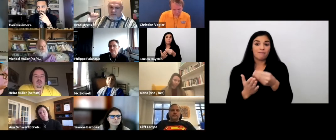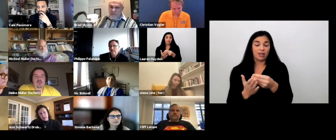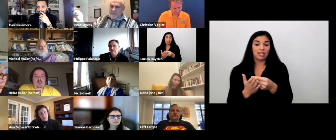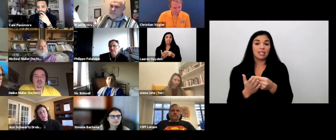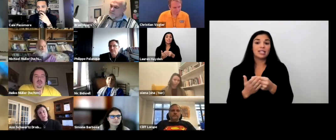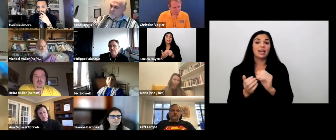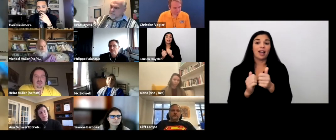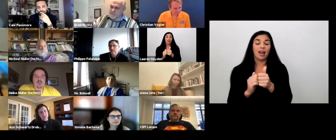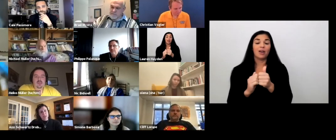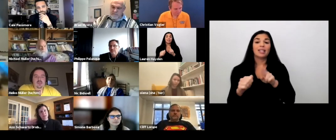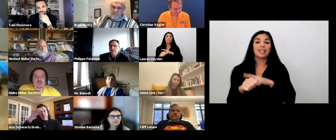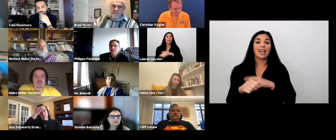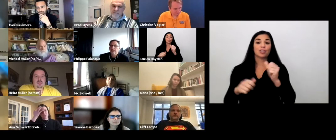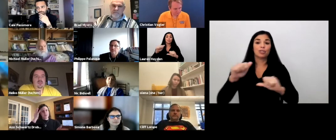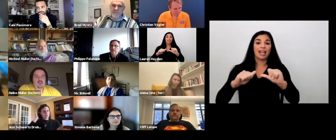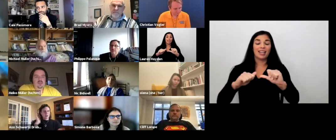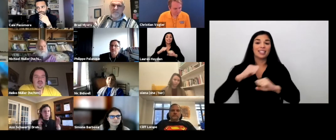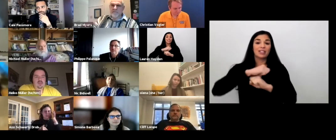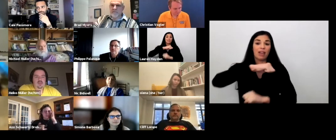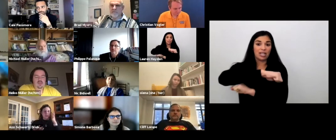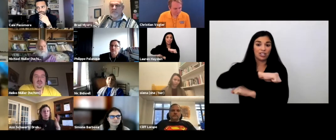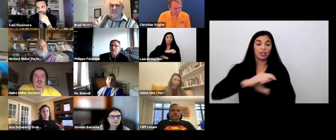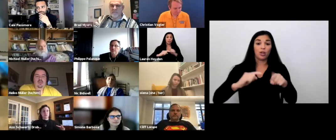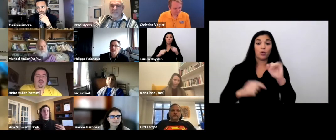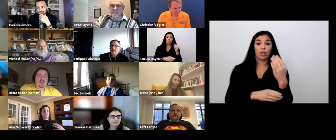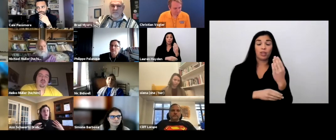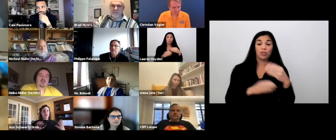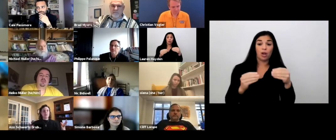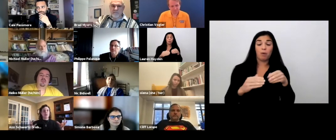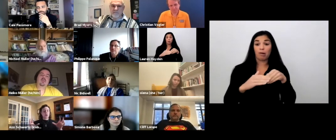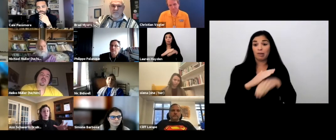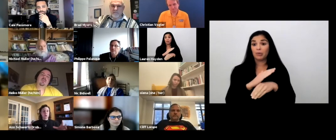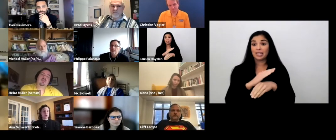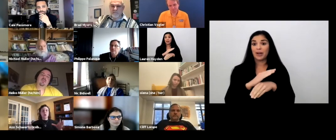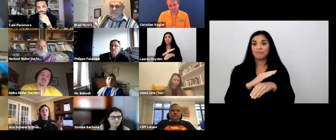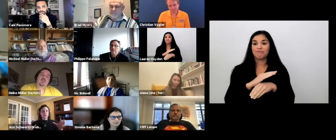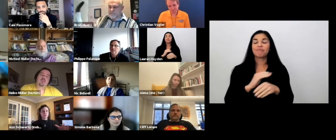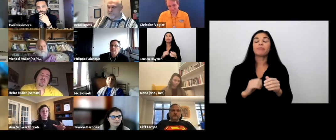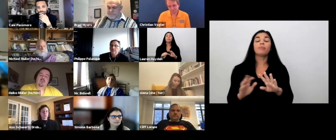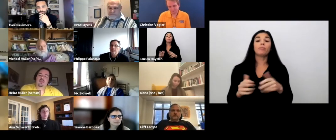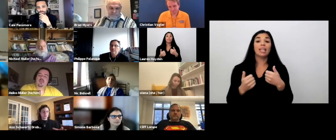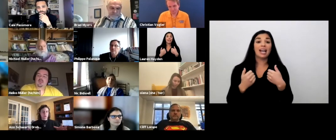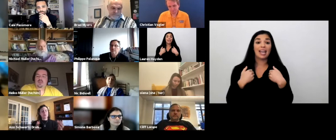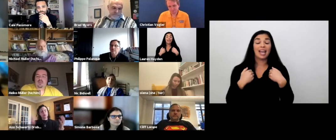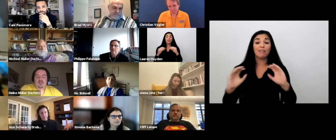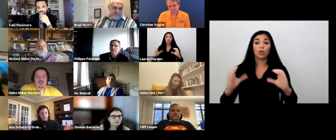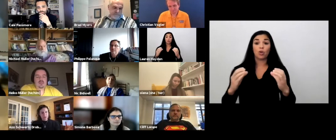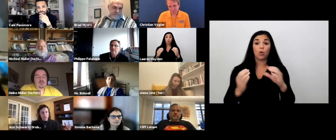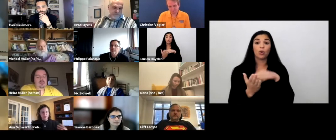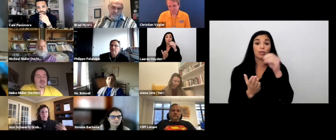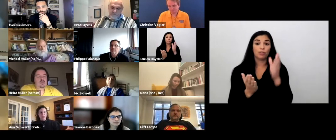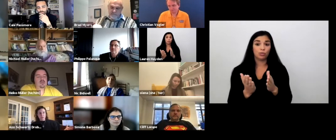because when the job market tanked at the onset of the pandemic and so forth. So I have a cohort of students,